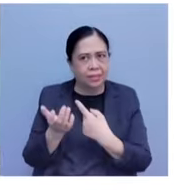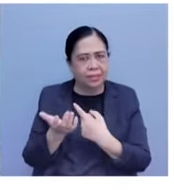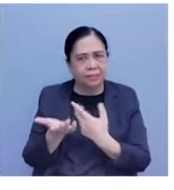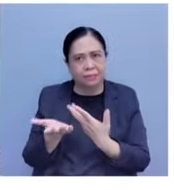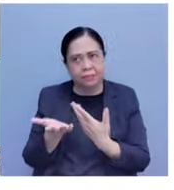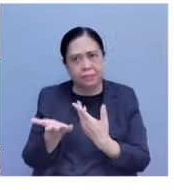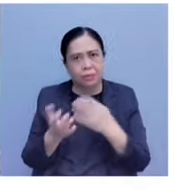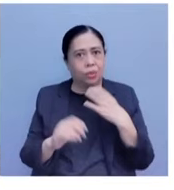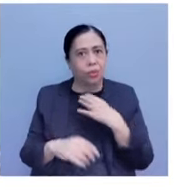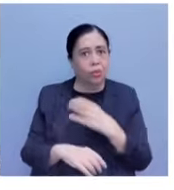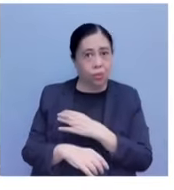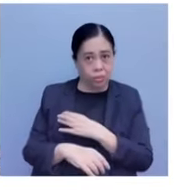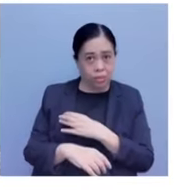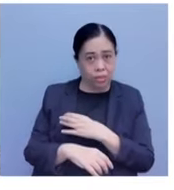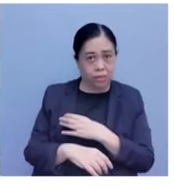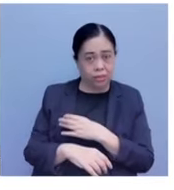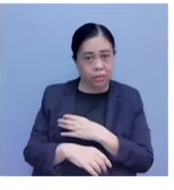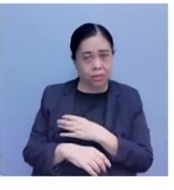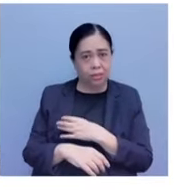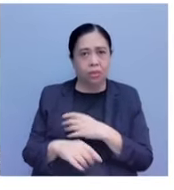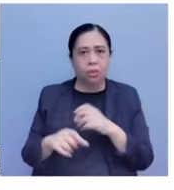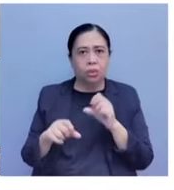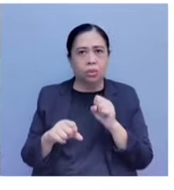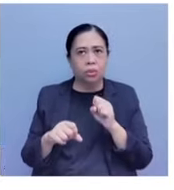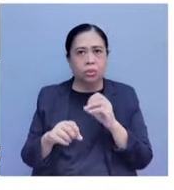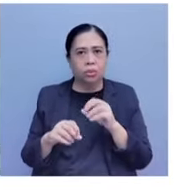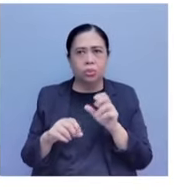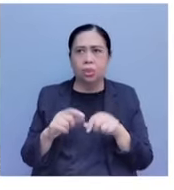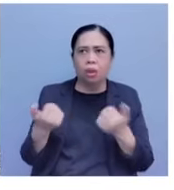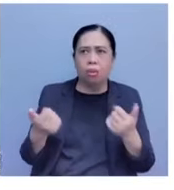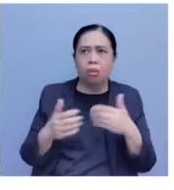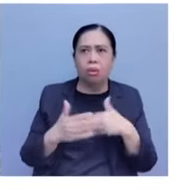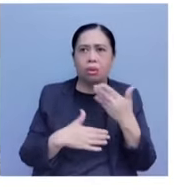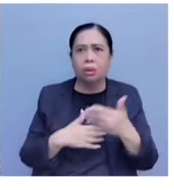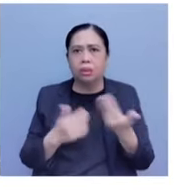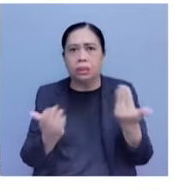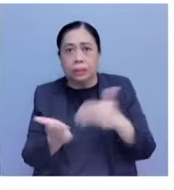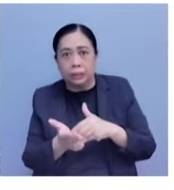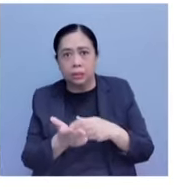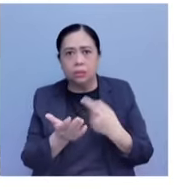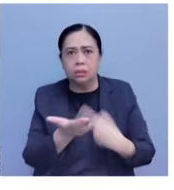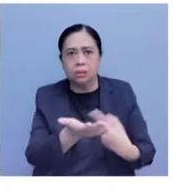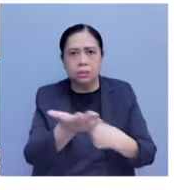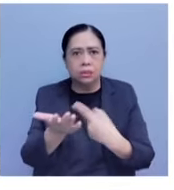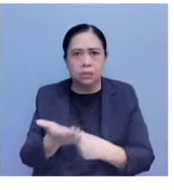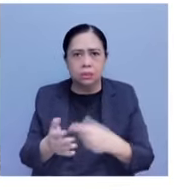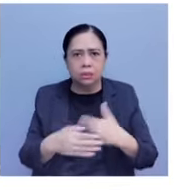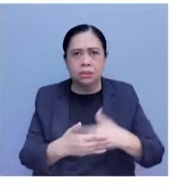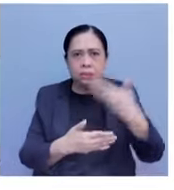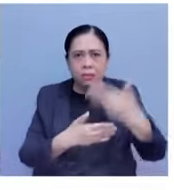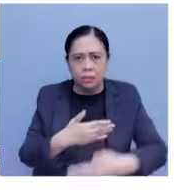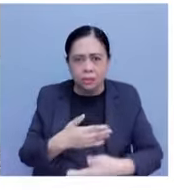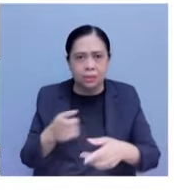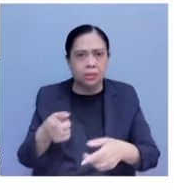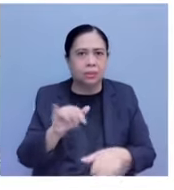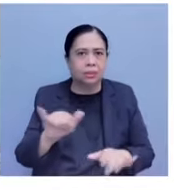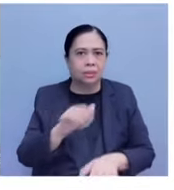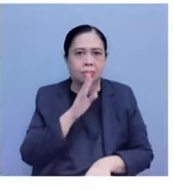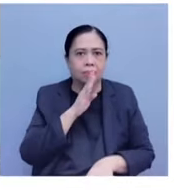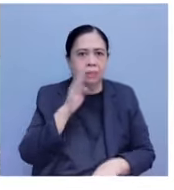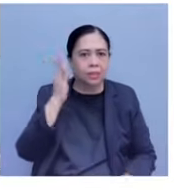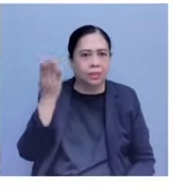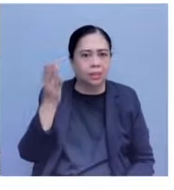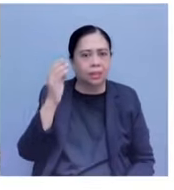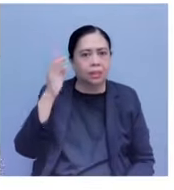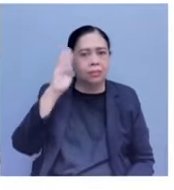after the Congress is in recess. So there's no way it could have been tackled in the deliberation, as Secretary Diokno said.